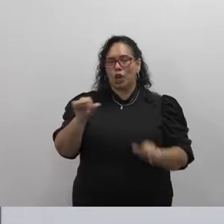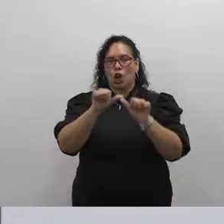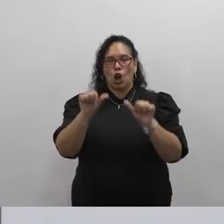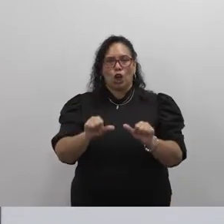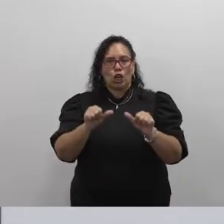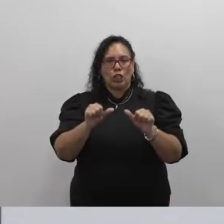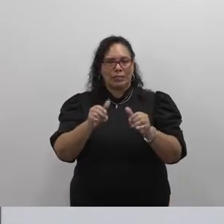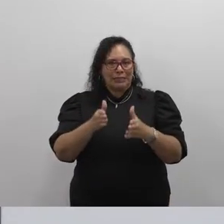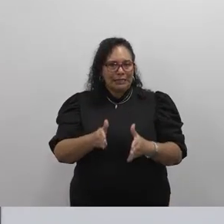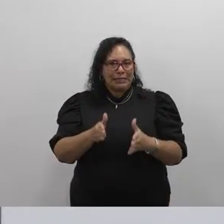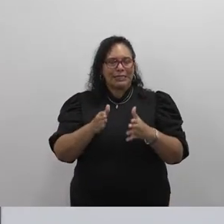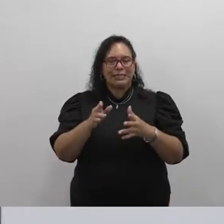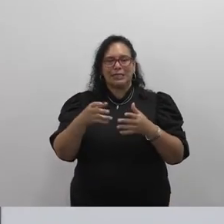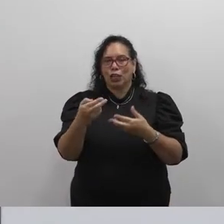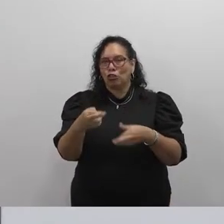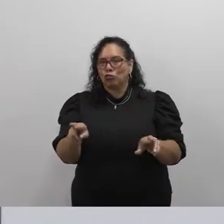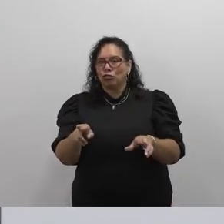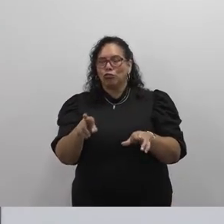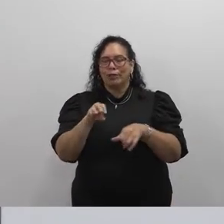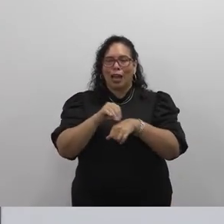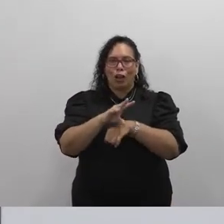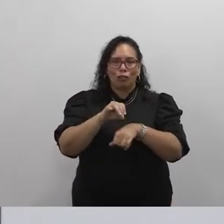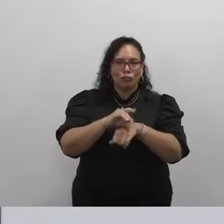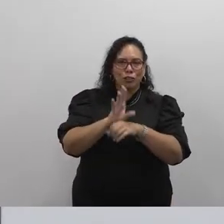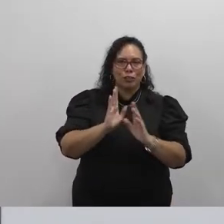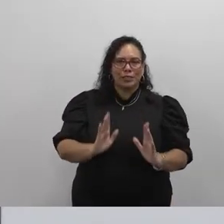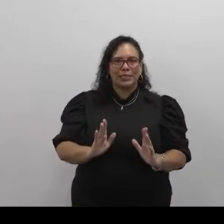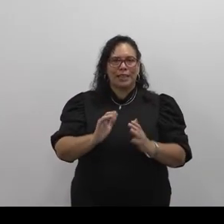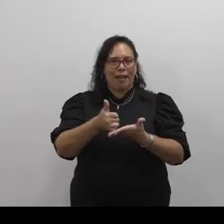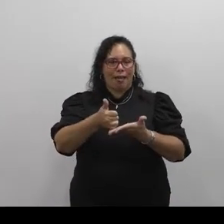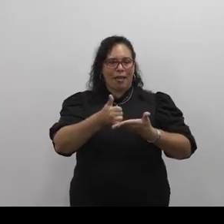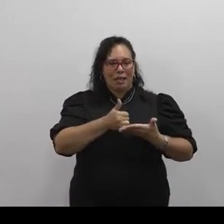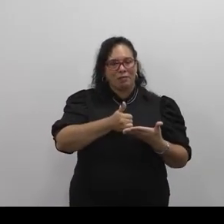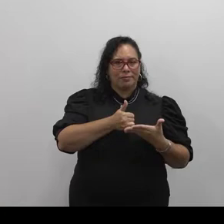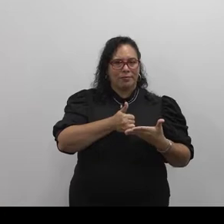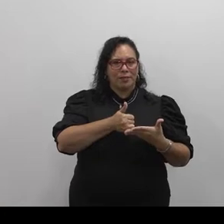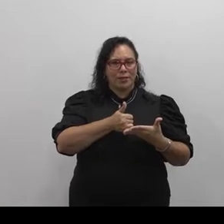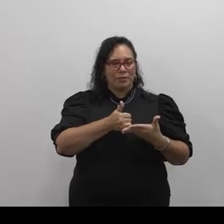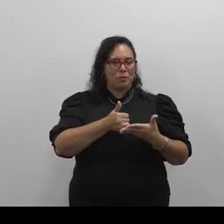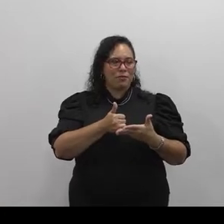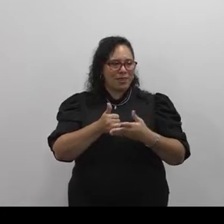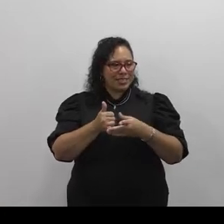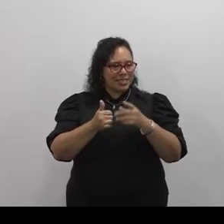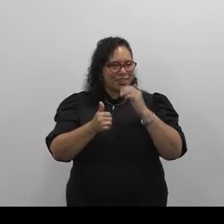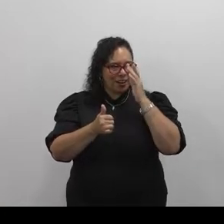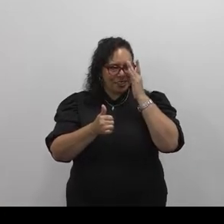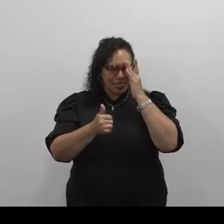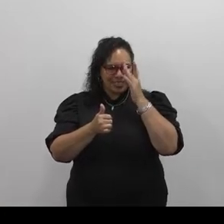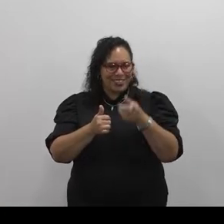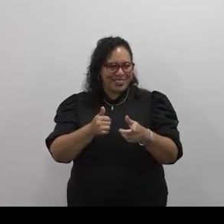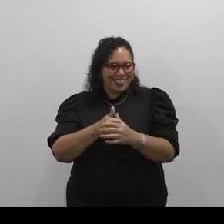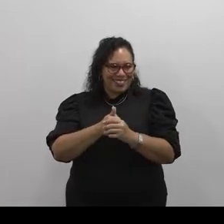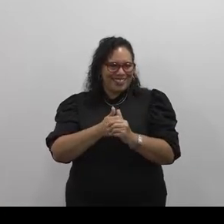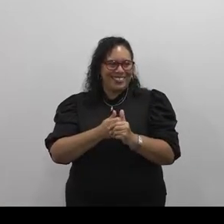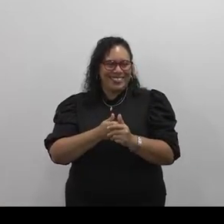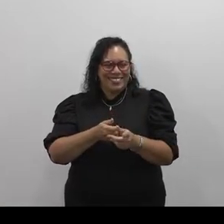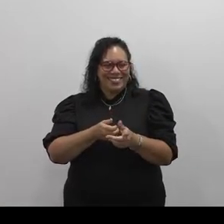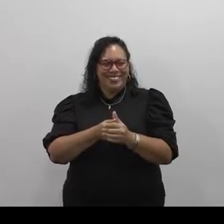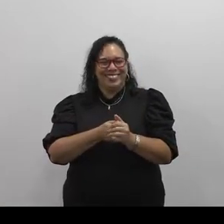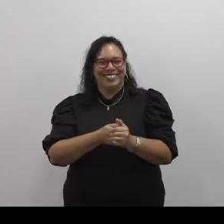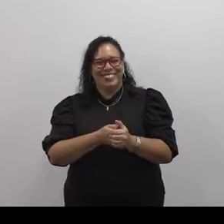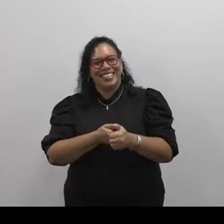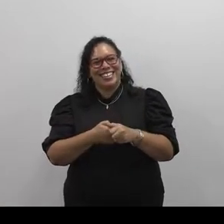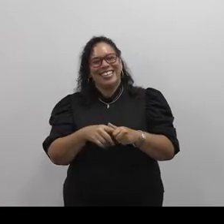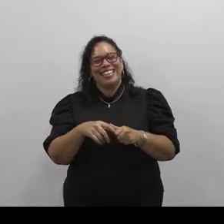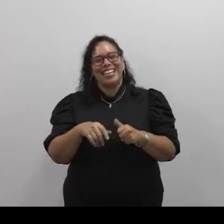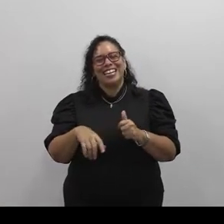room, their consultants who joined them as well, helped us go down this path. At one point, we pulled it out of the master plan, though, because